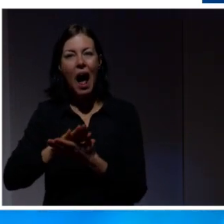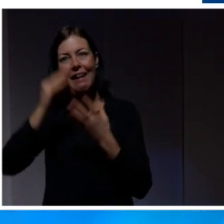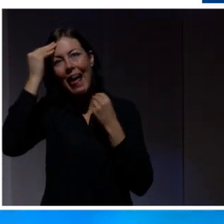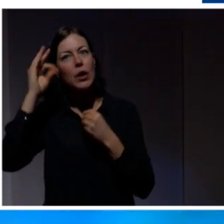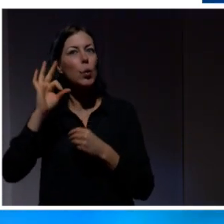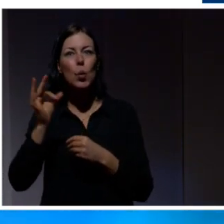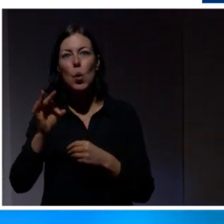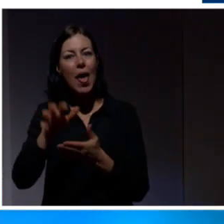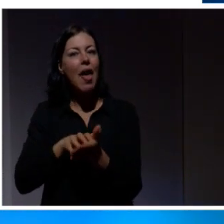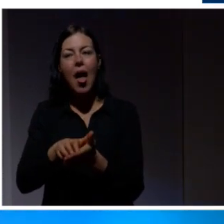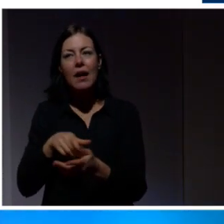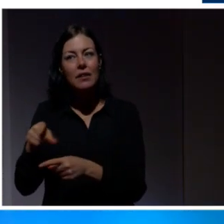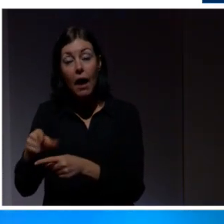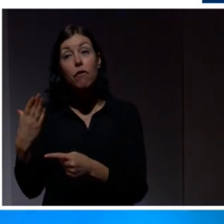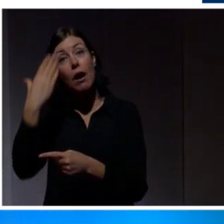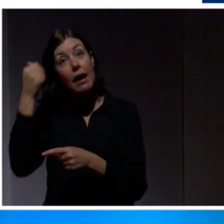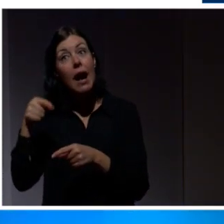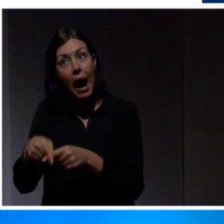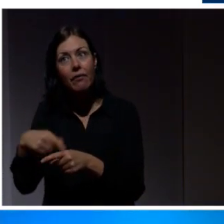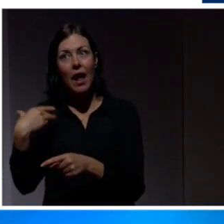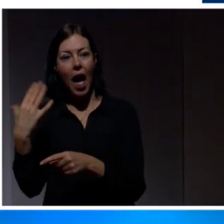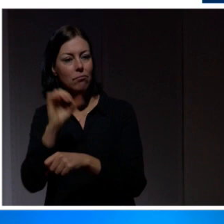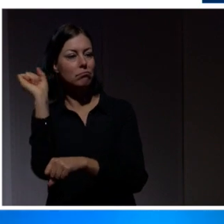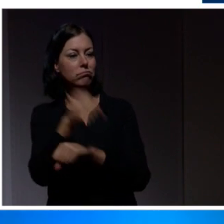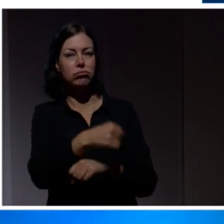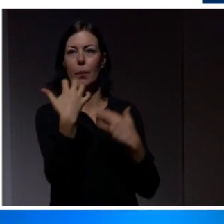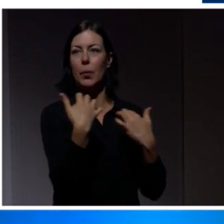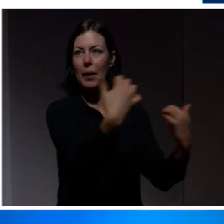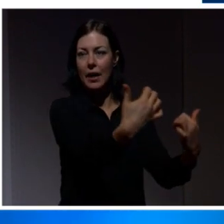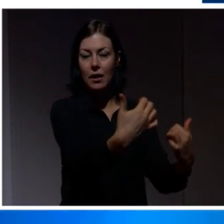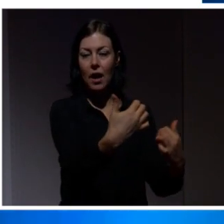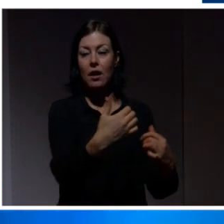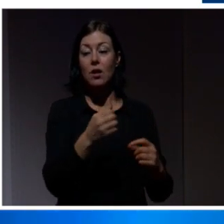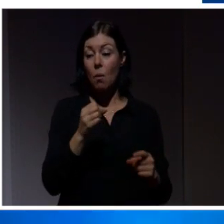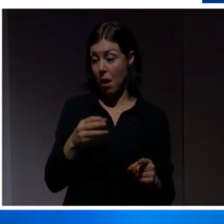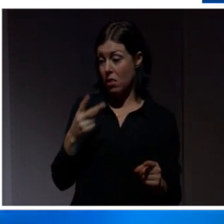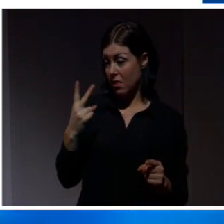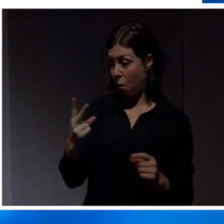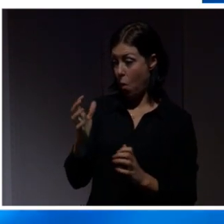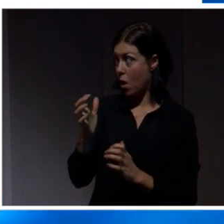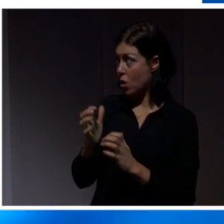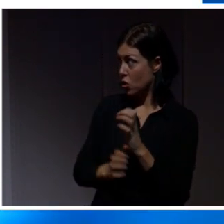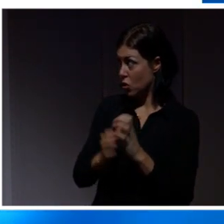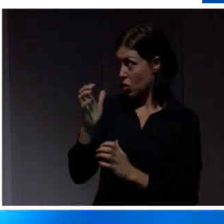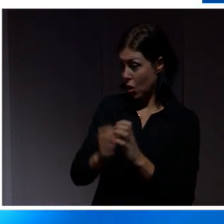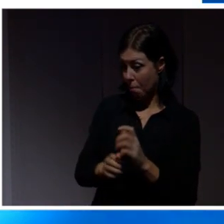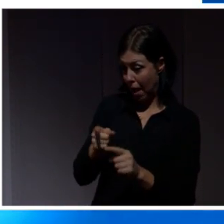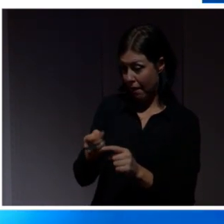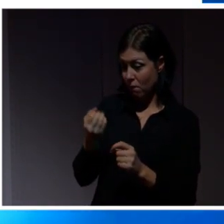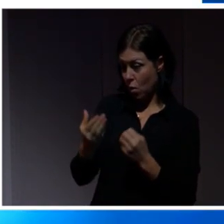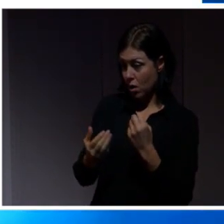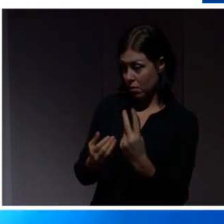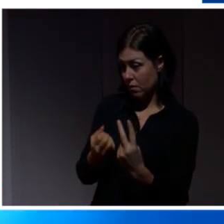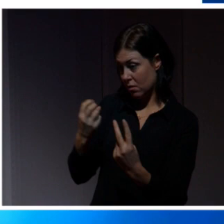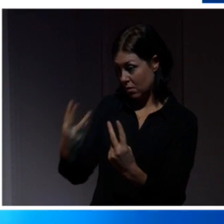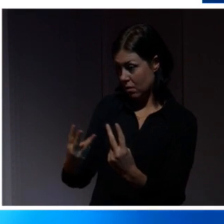count. What Hans could do was read the audience. So when Hans was given two numbers, he would stomp his hoof. And when people